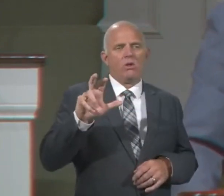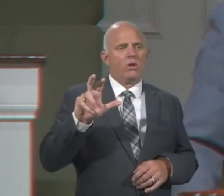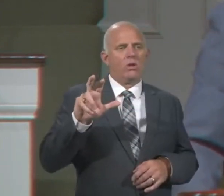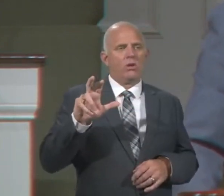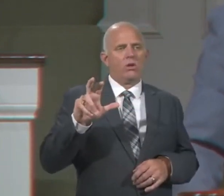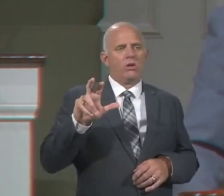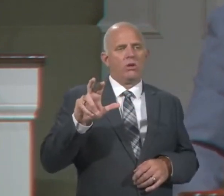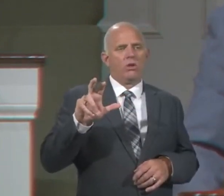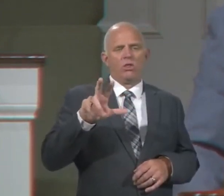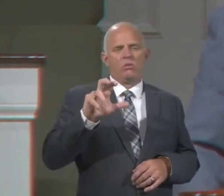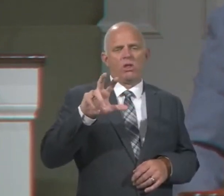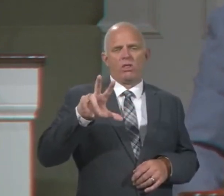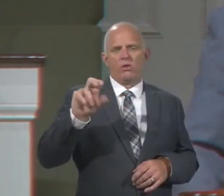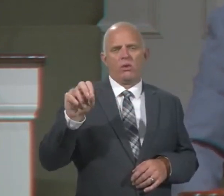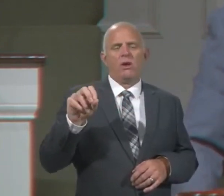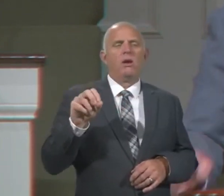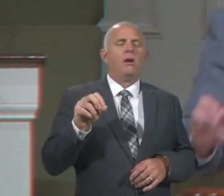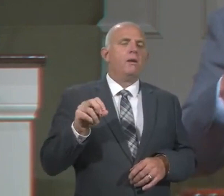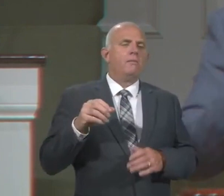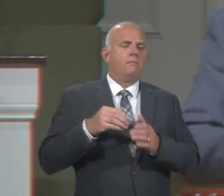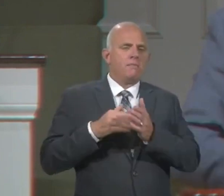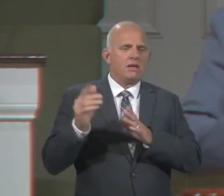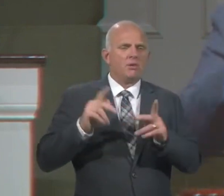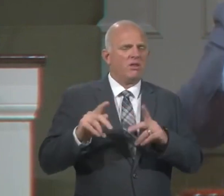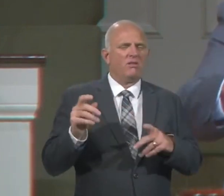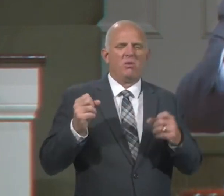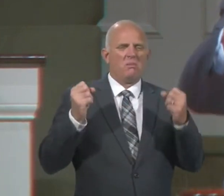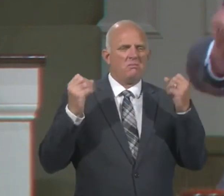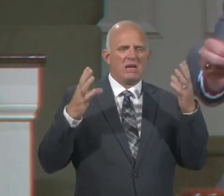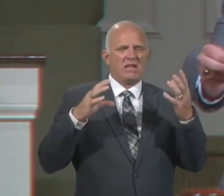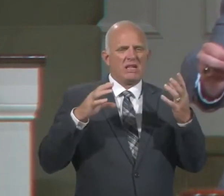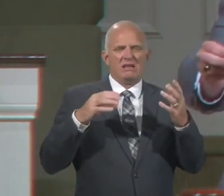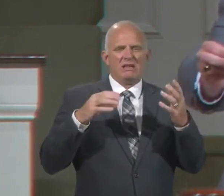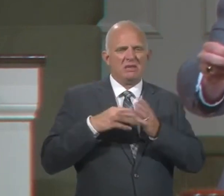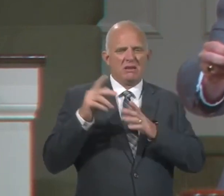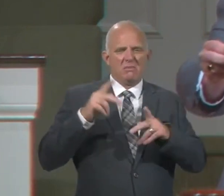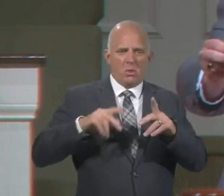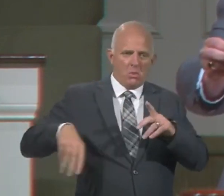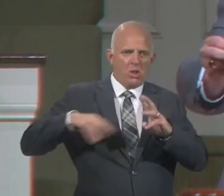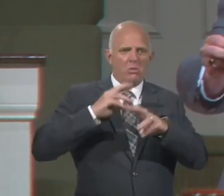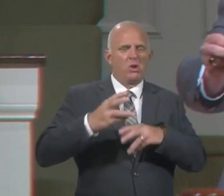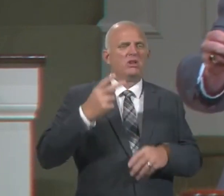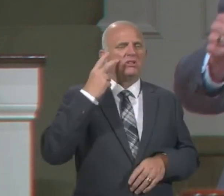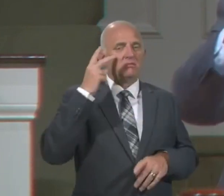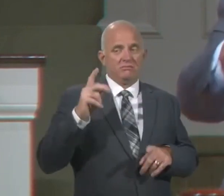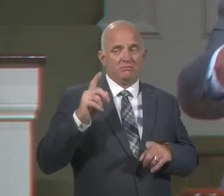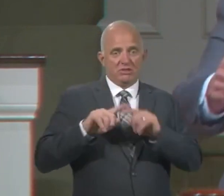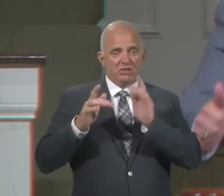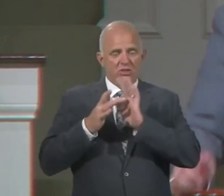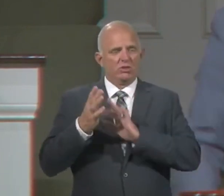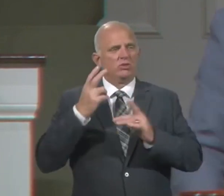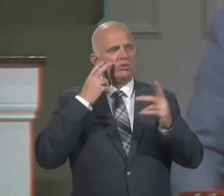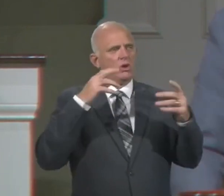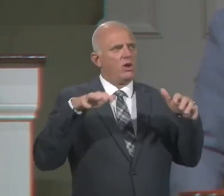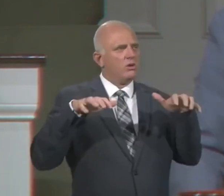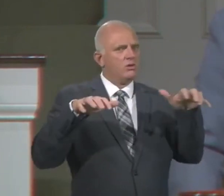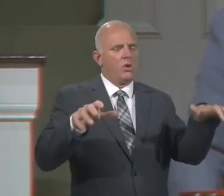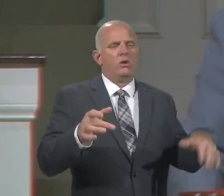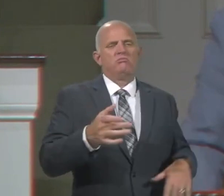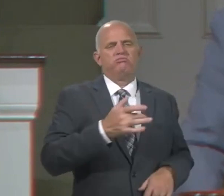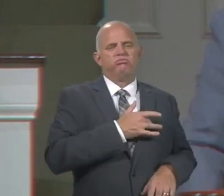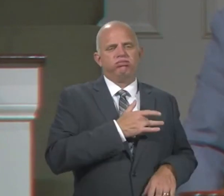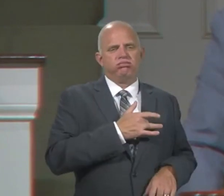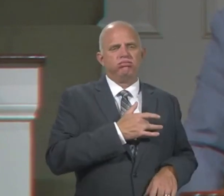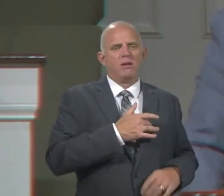the billions of people live around the world. And the Bible says that when Jesus saw the multitude, he was moved